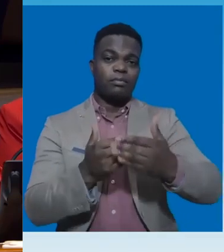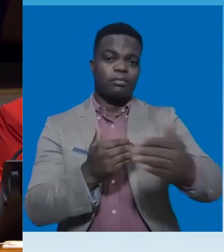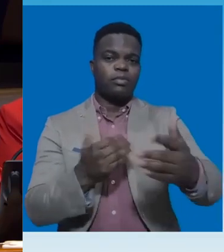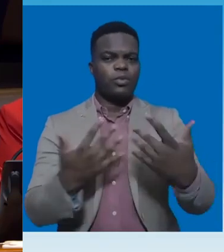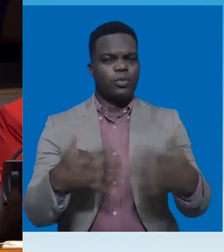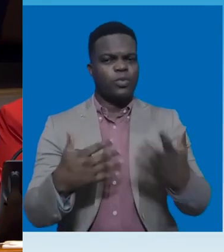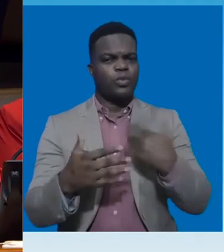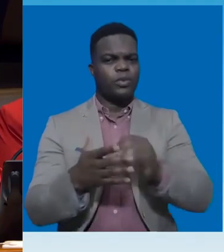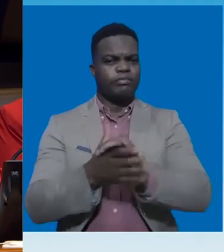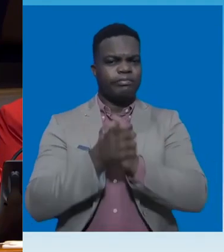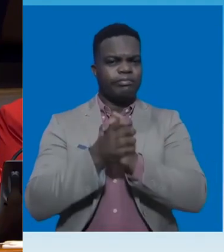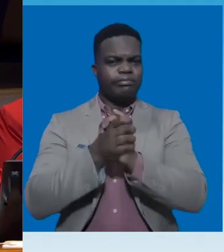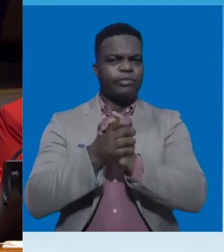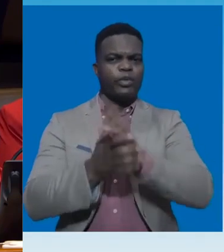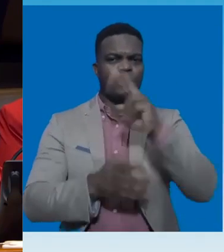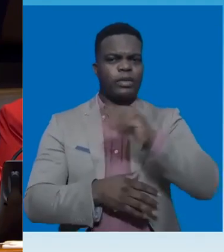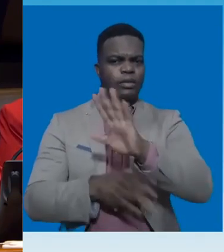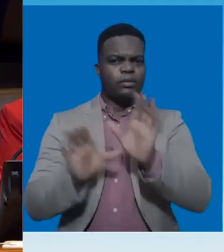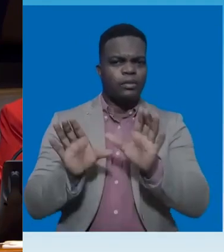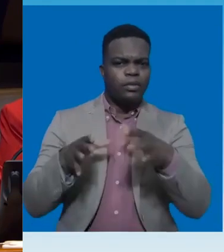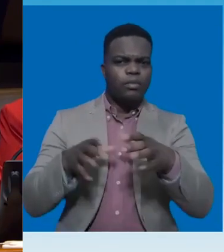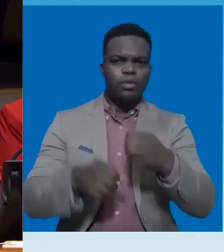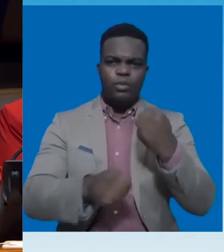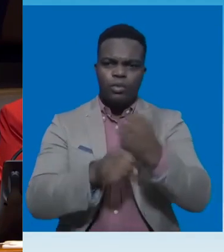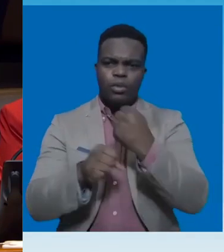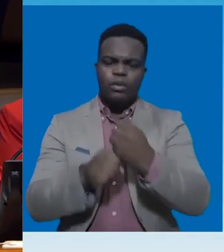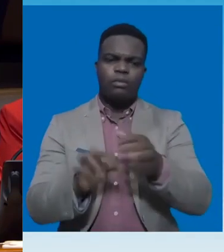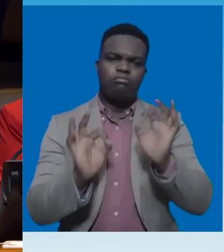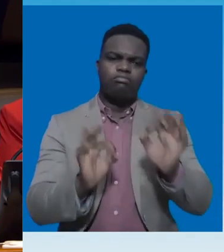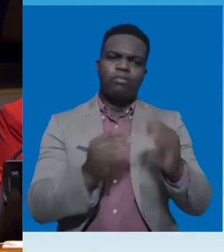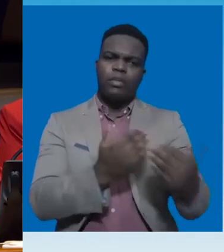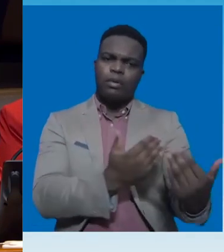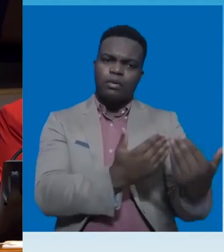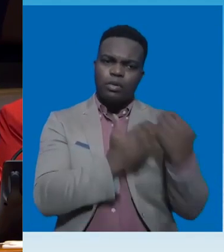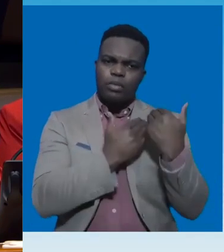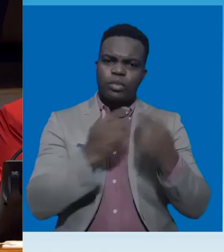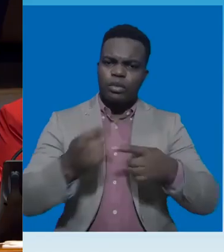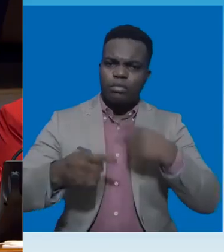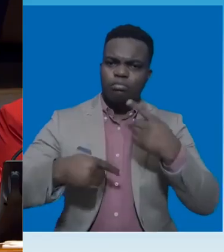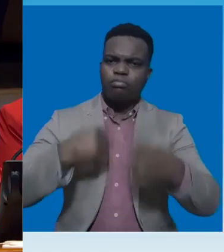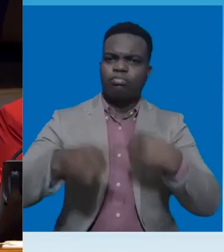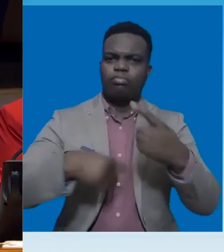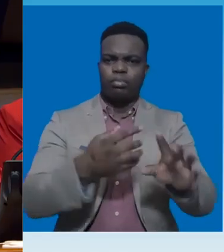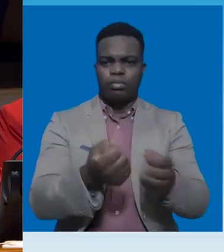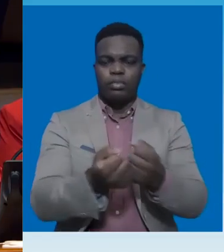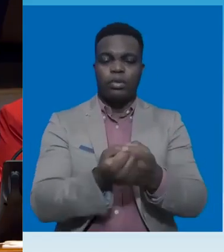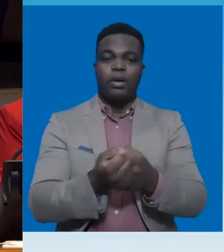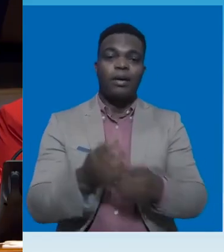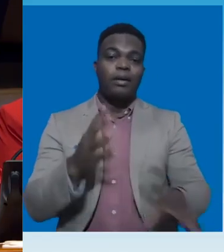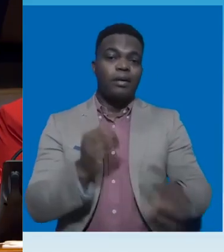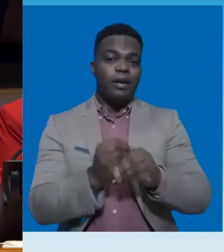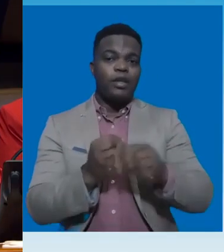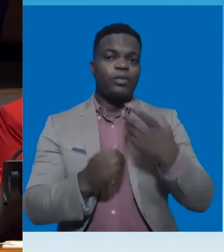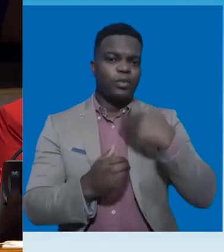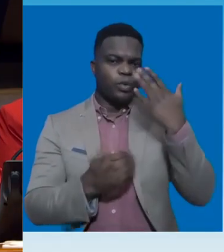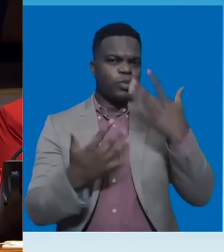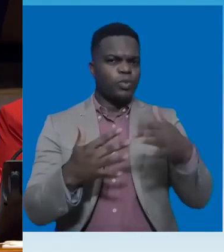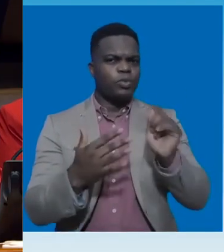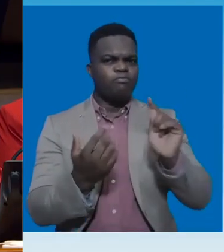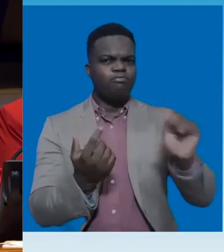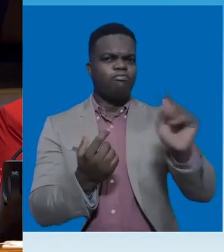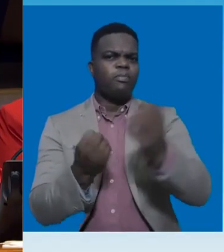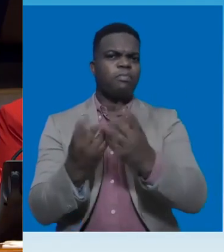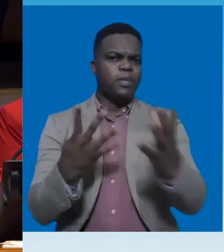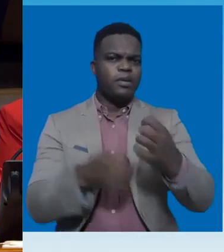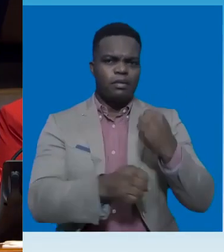strategy. At the same time, we recognize that further efforts are required to strengthen accountability and implementation at the level